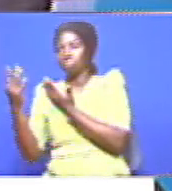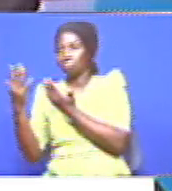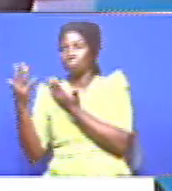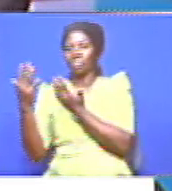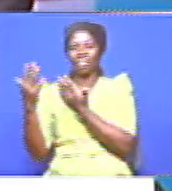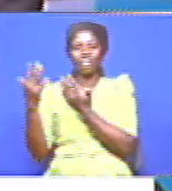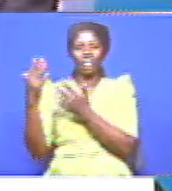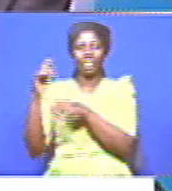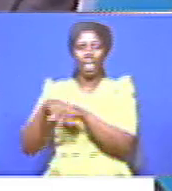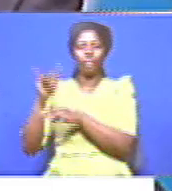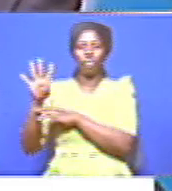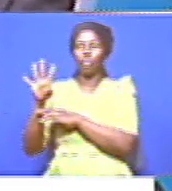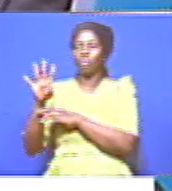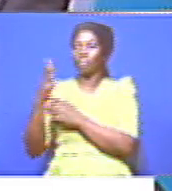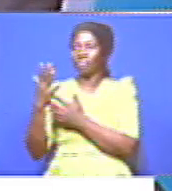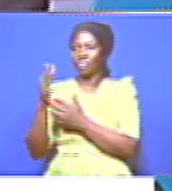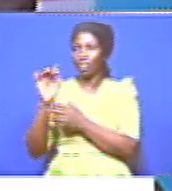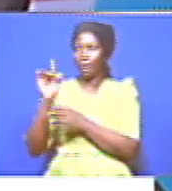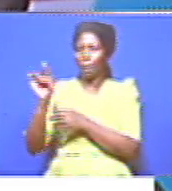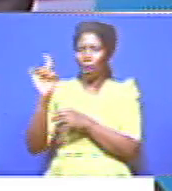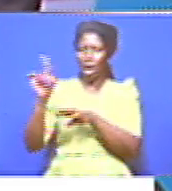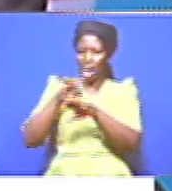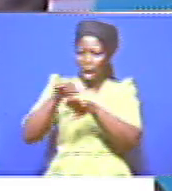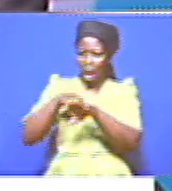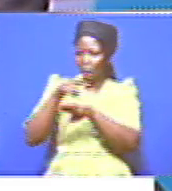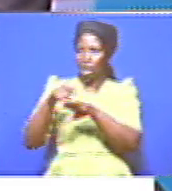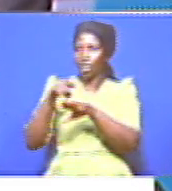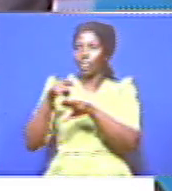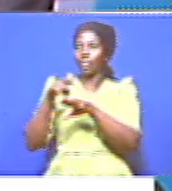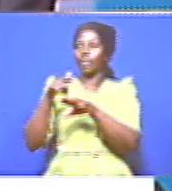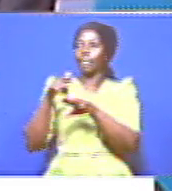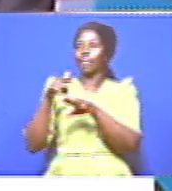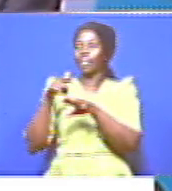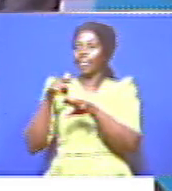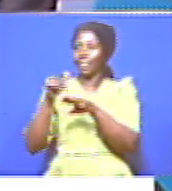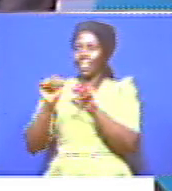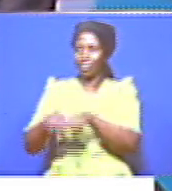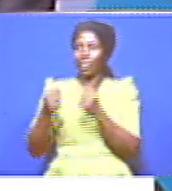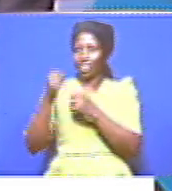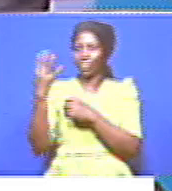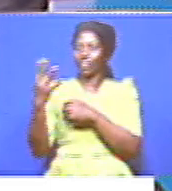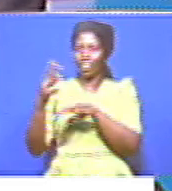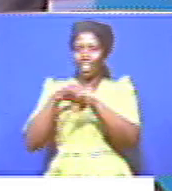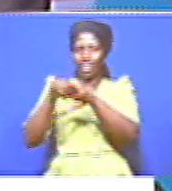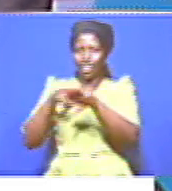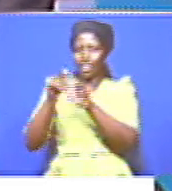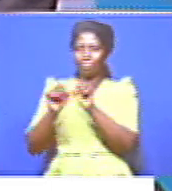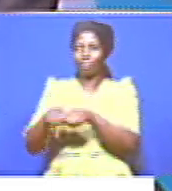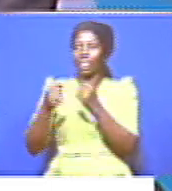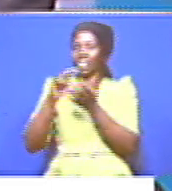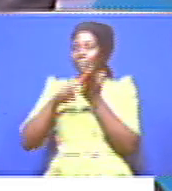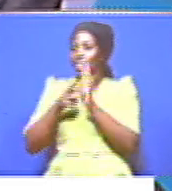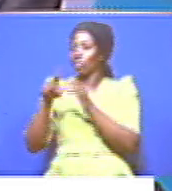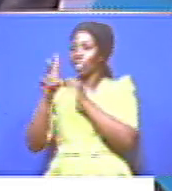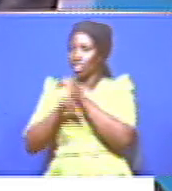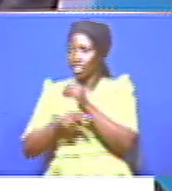have 1 hour break is 2 hours break, mm-hmm. you're also stealing public mm-hmm. resources mm-hmm. which are not accountable because you are paid according to the end of the